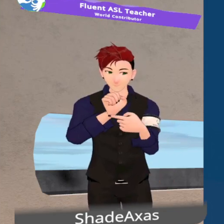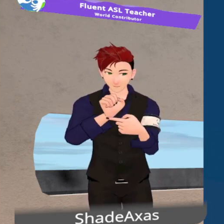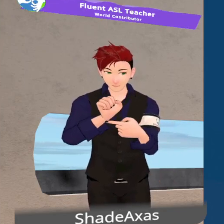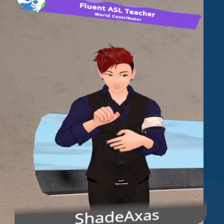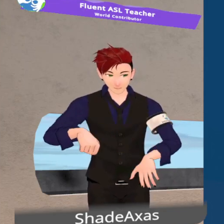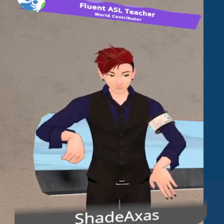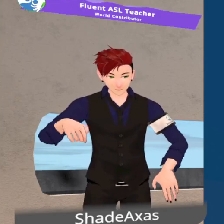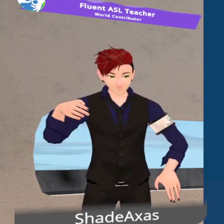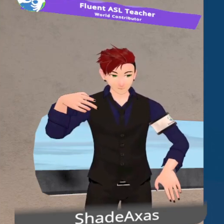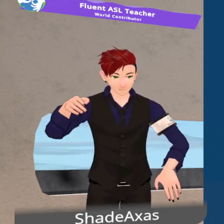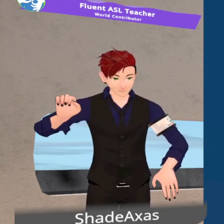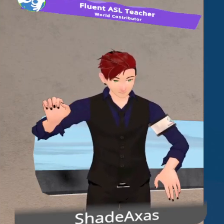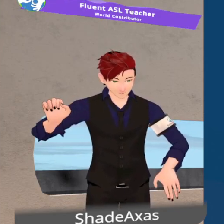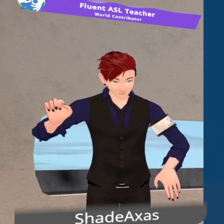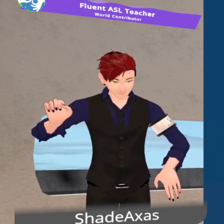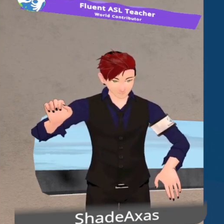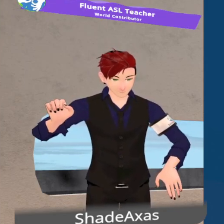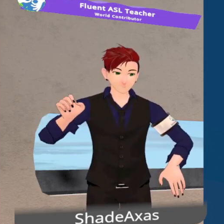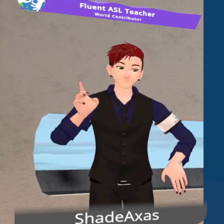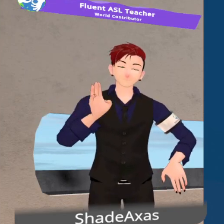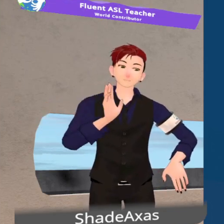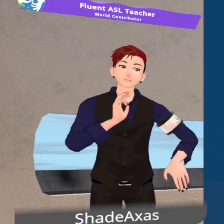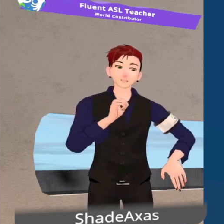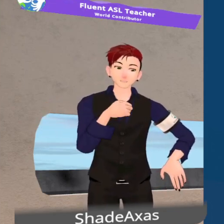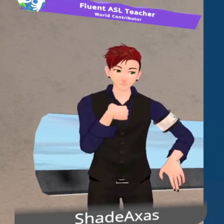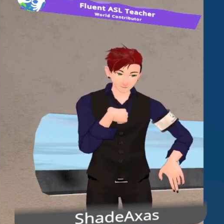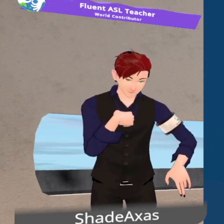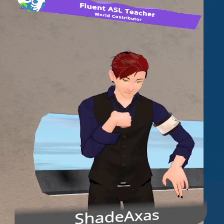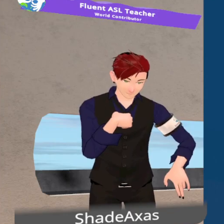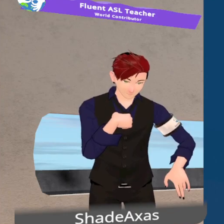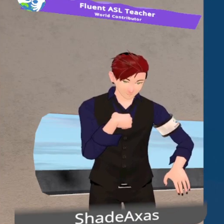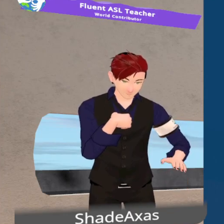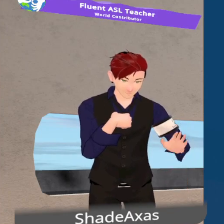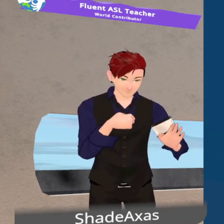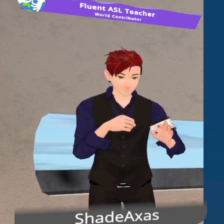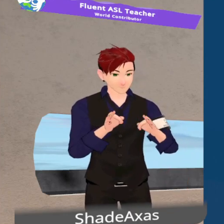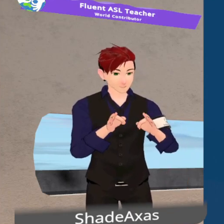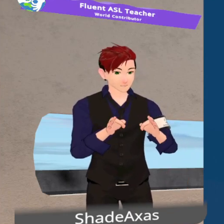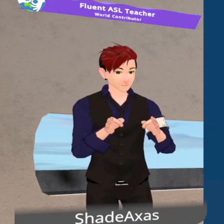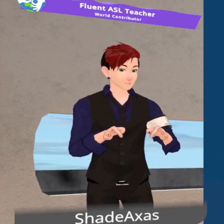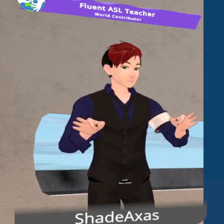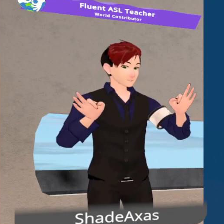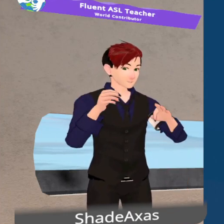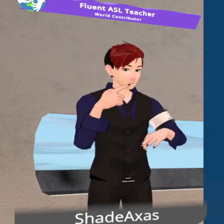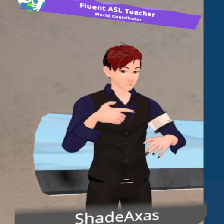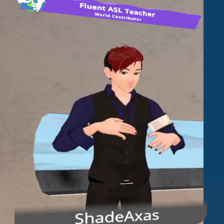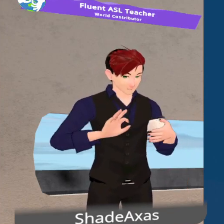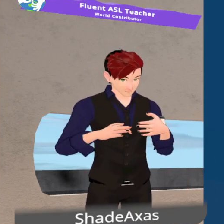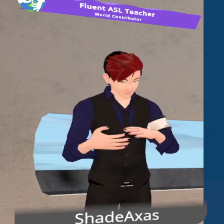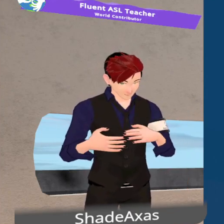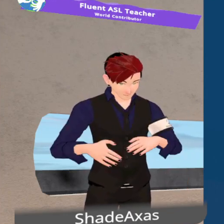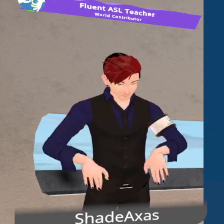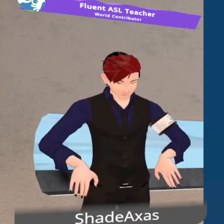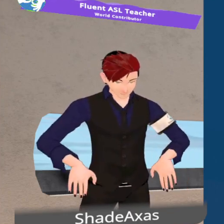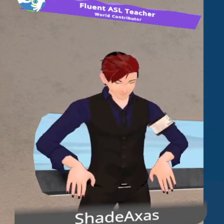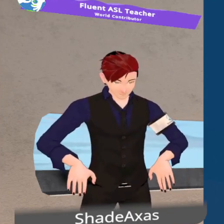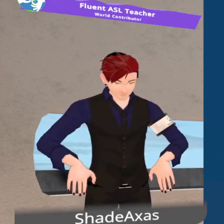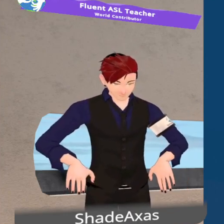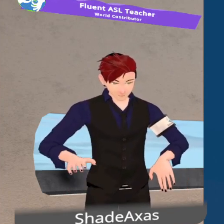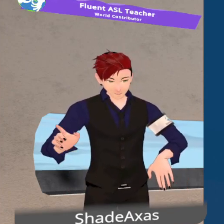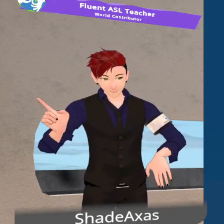ASL, PSE, and SEE. We're going to talk about mutism. That's a big one for our